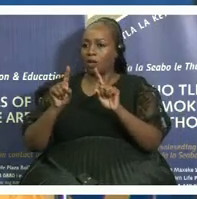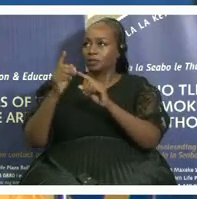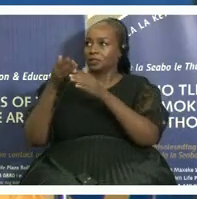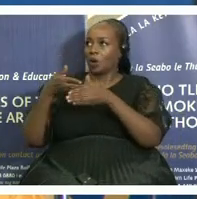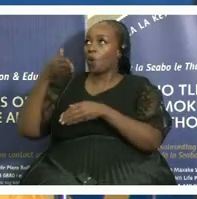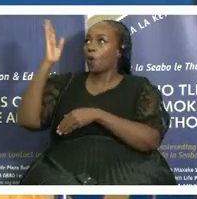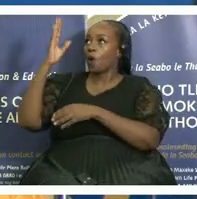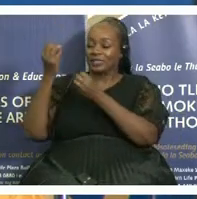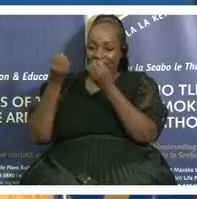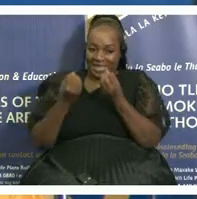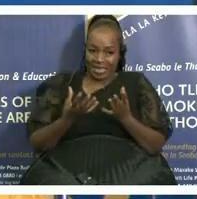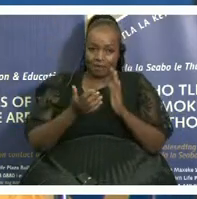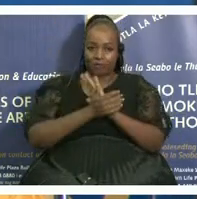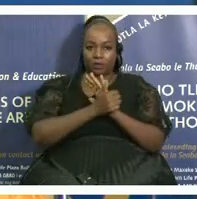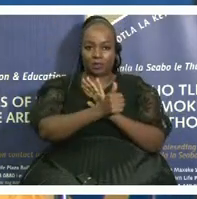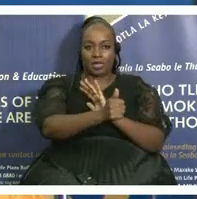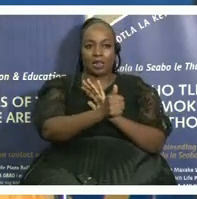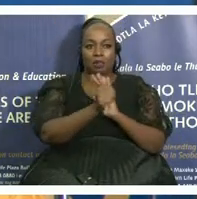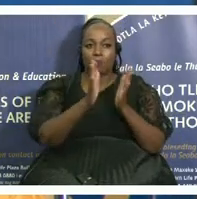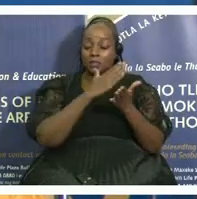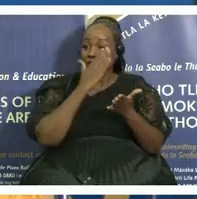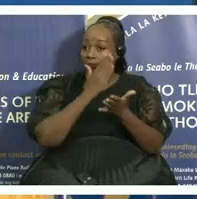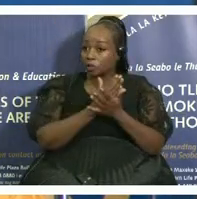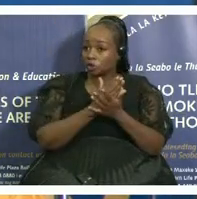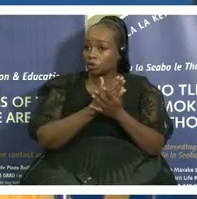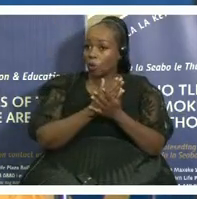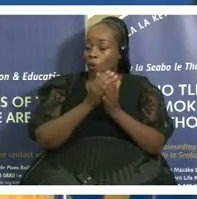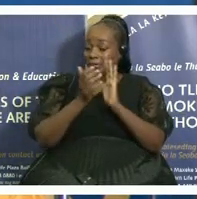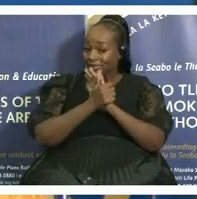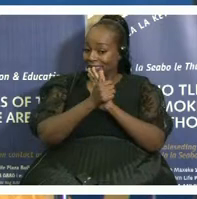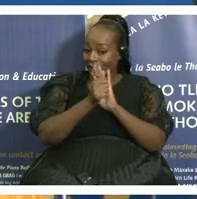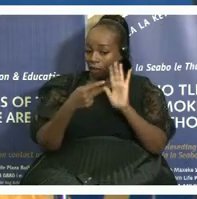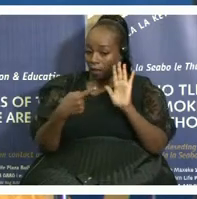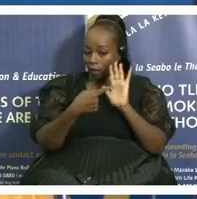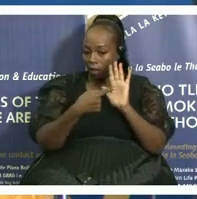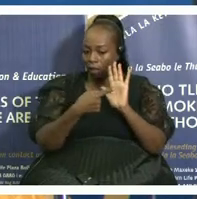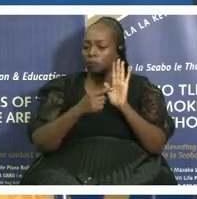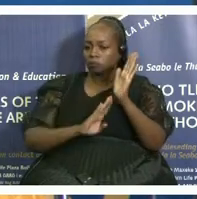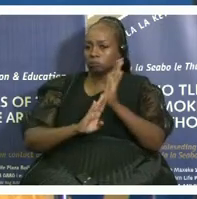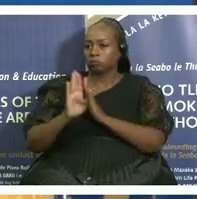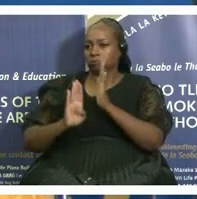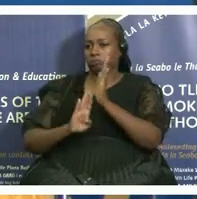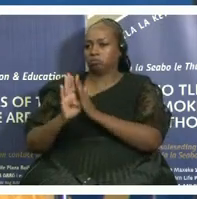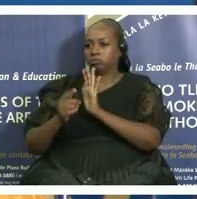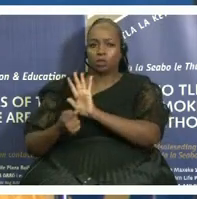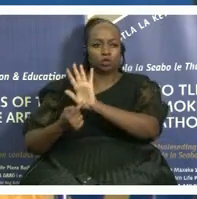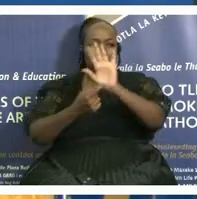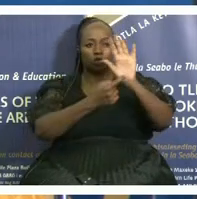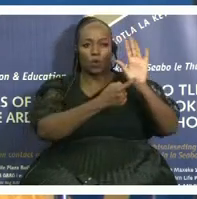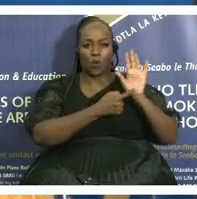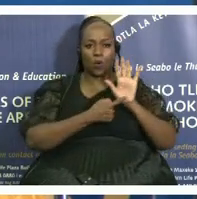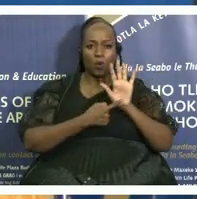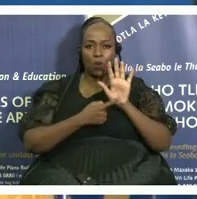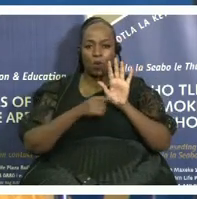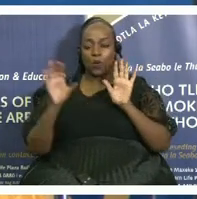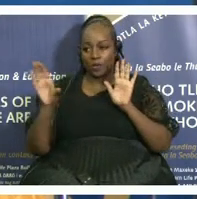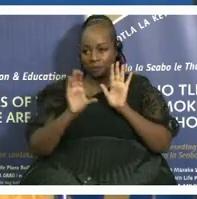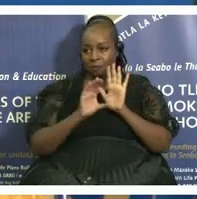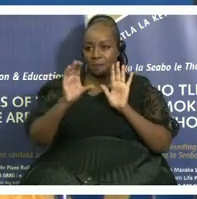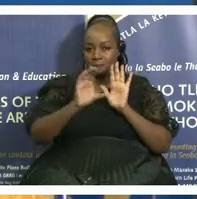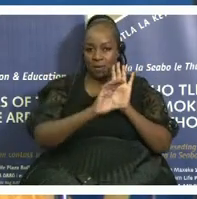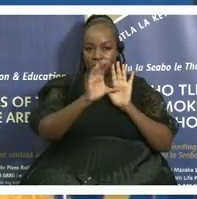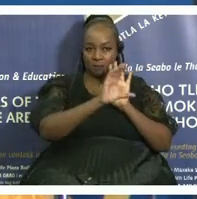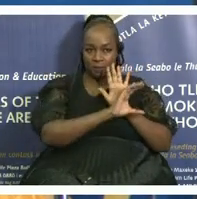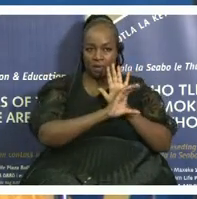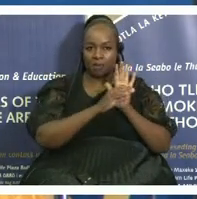talente mme re tlameile go etsa bonnete ba gore talente eno ya maatlafatswa ya bonwa mme ya thuswa gore tswele pele